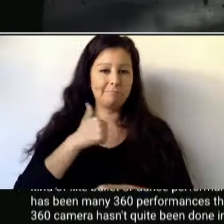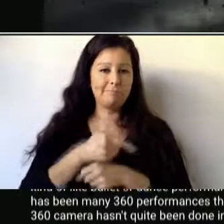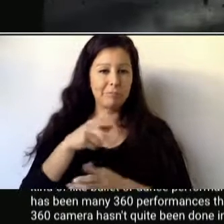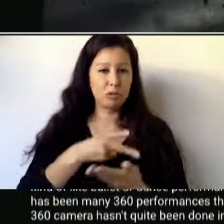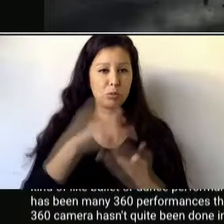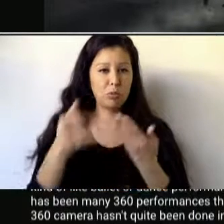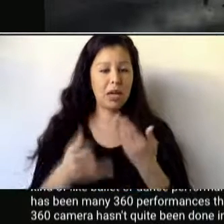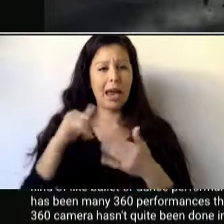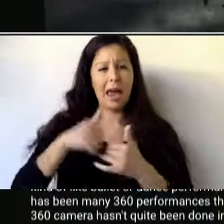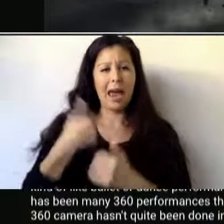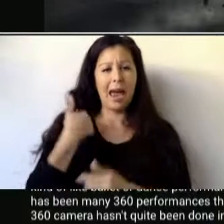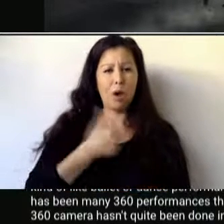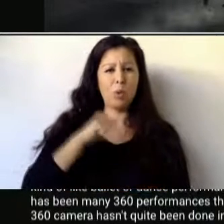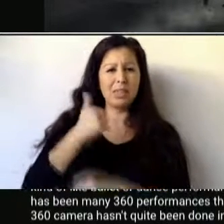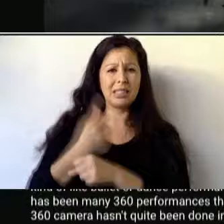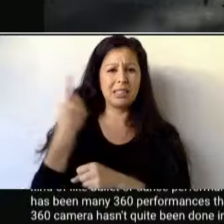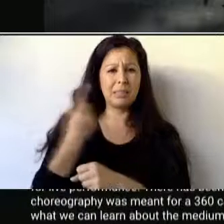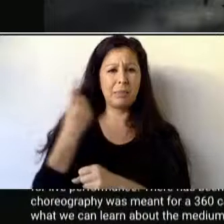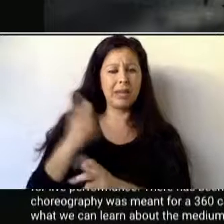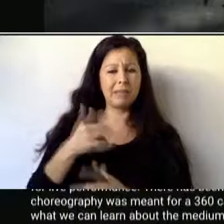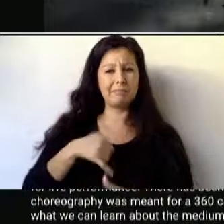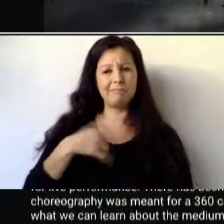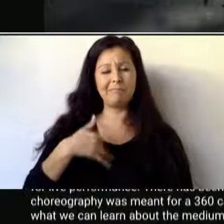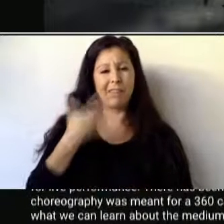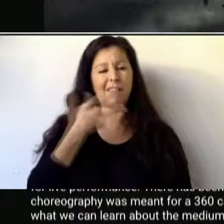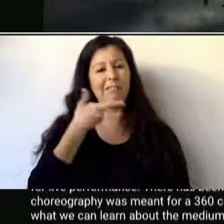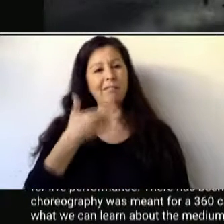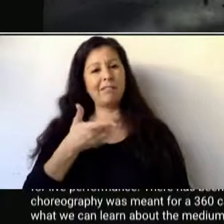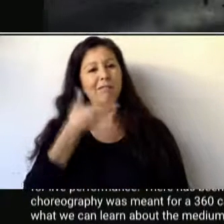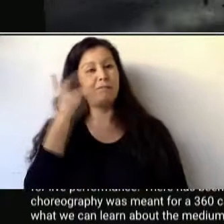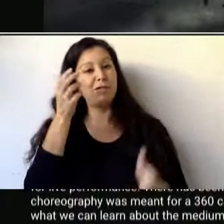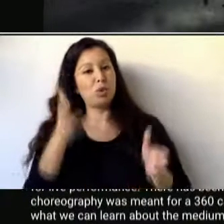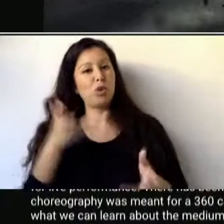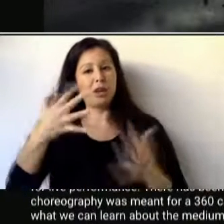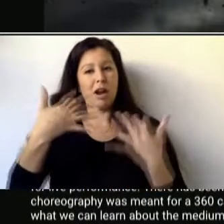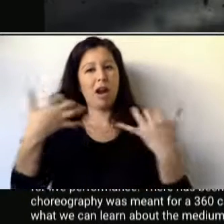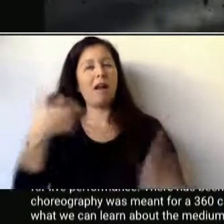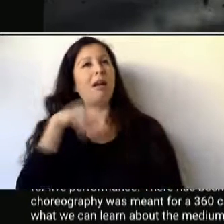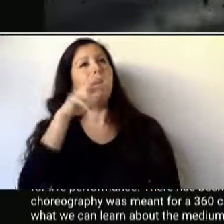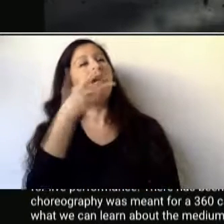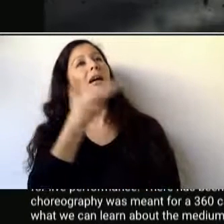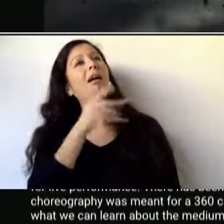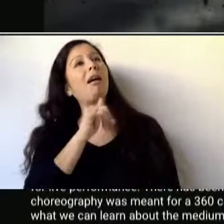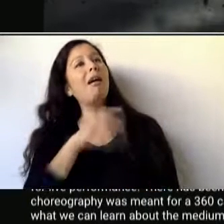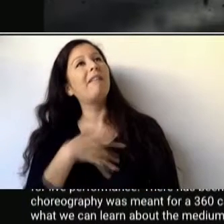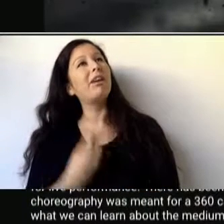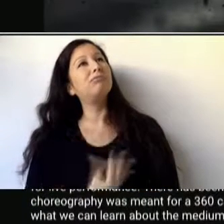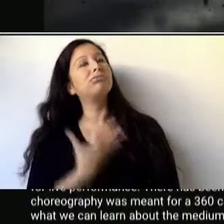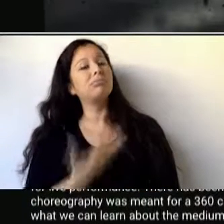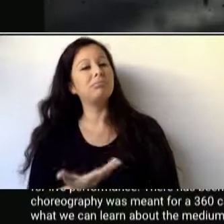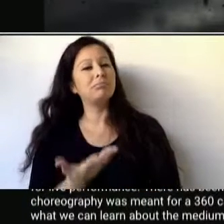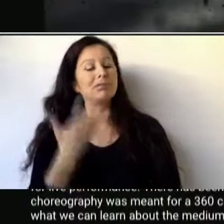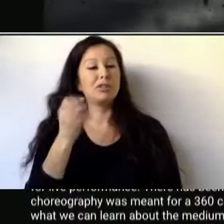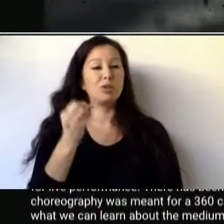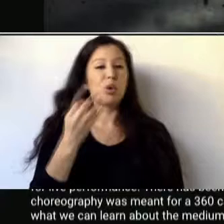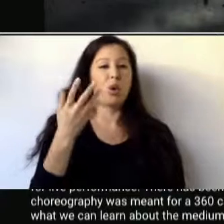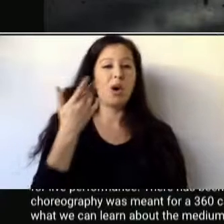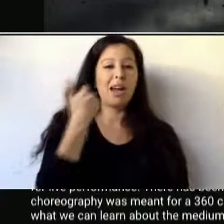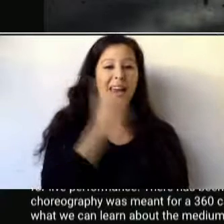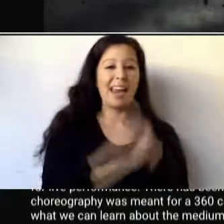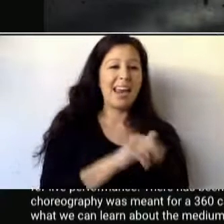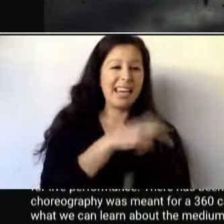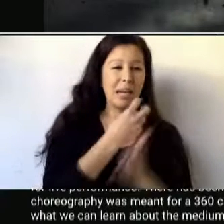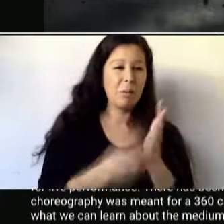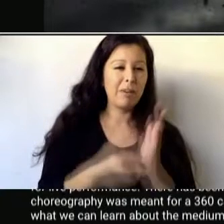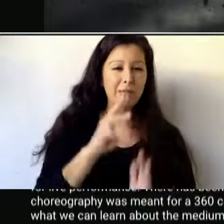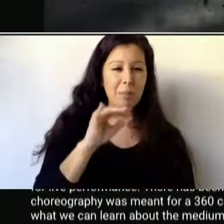that's rewarding for the viewer regardless of where they are looking? So the thing about 360 video or VR or any kind of immersive